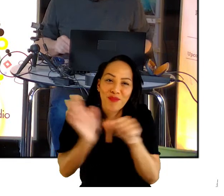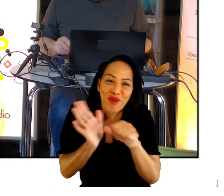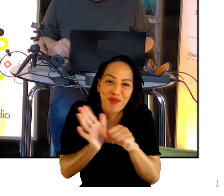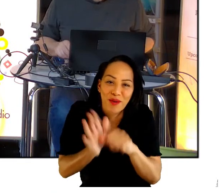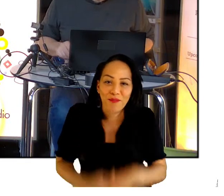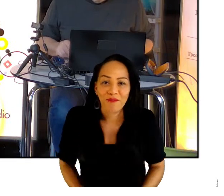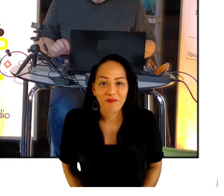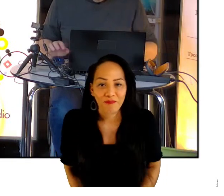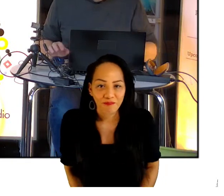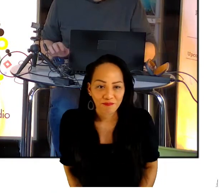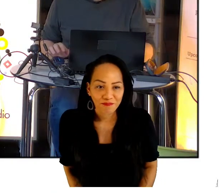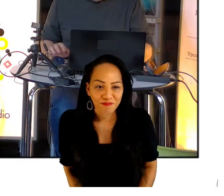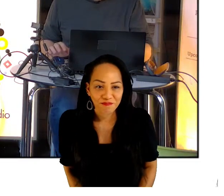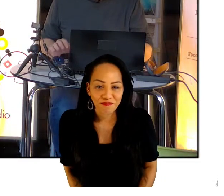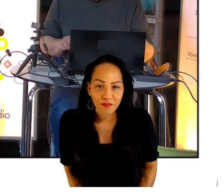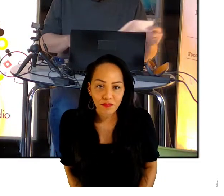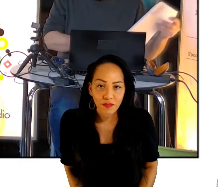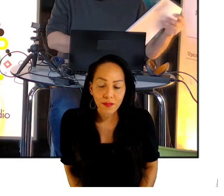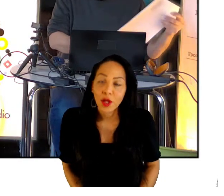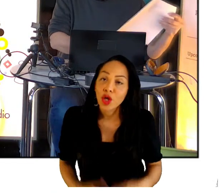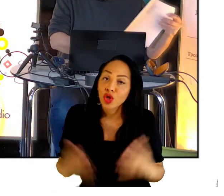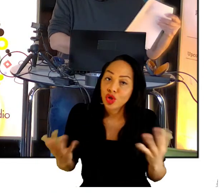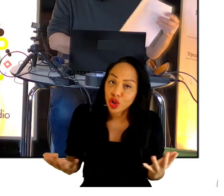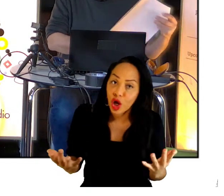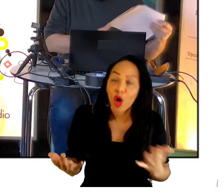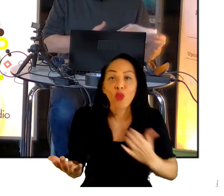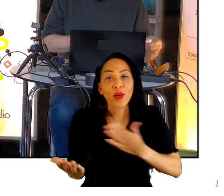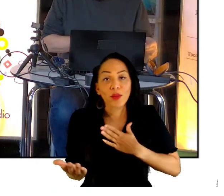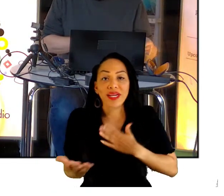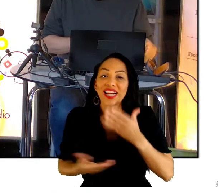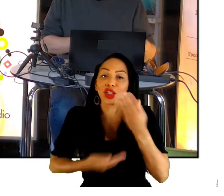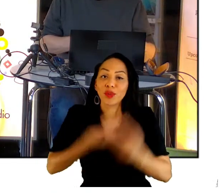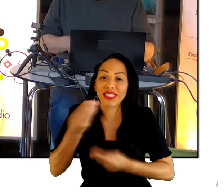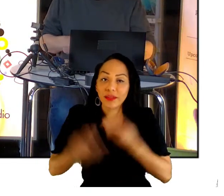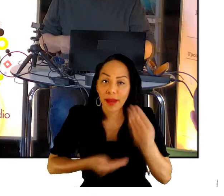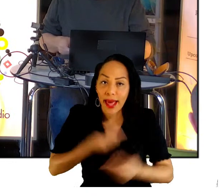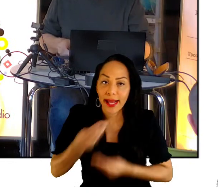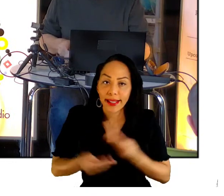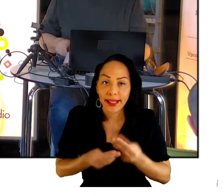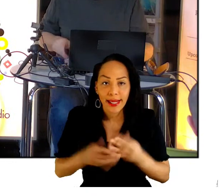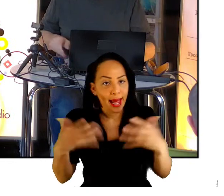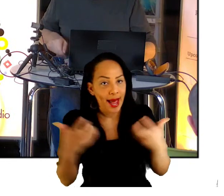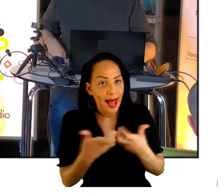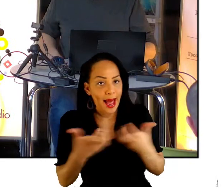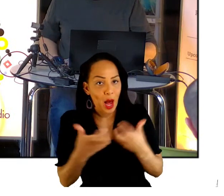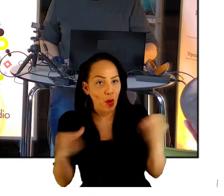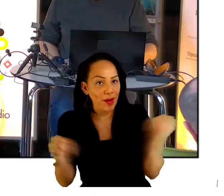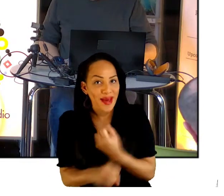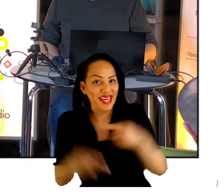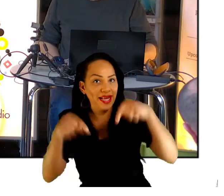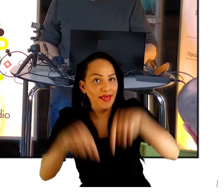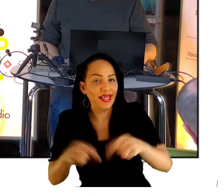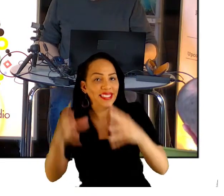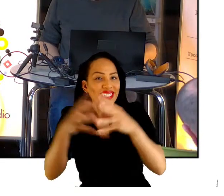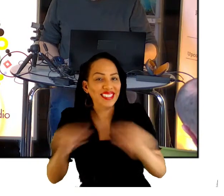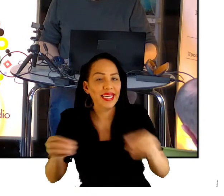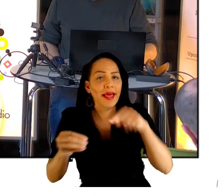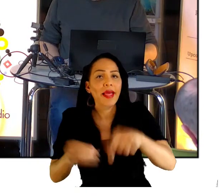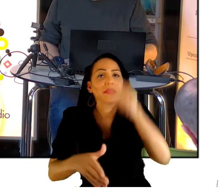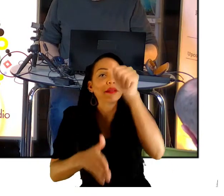we would like to explain to you just how we made this first scene, which is the beginning of the